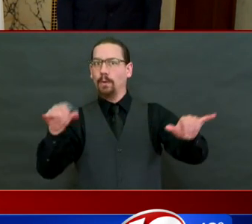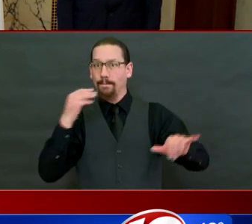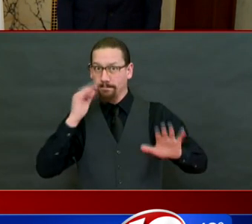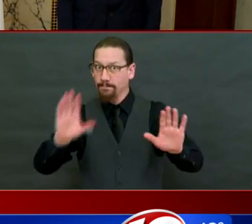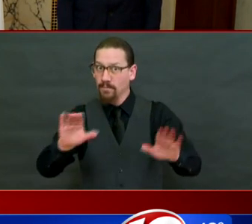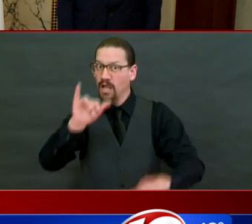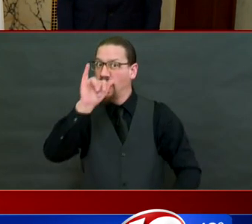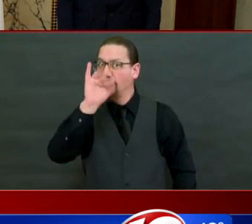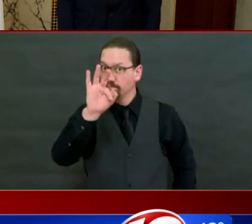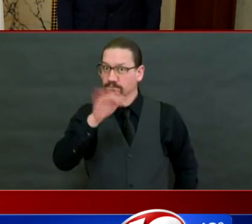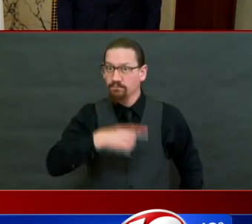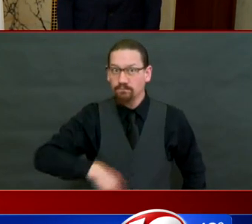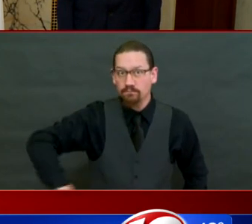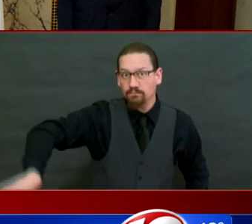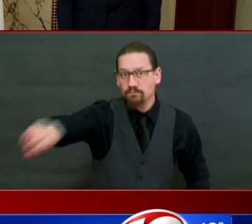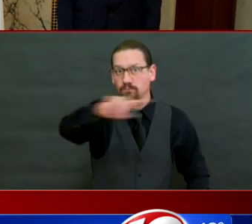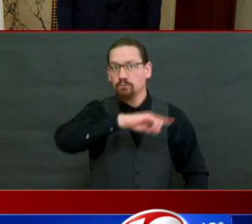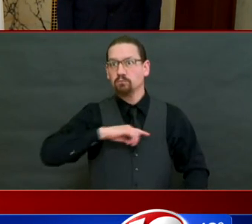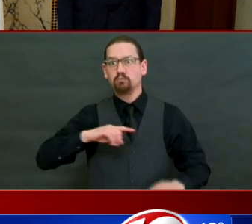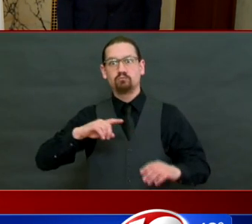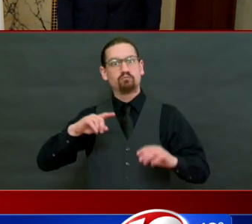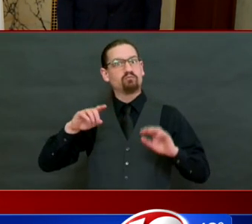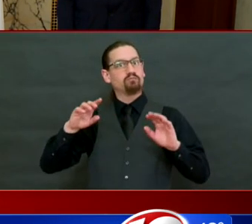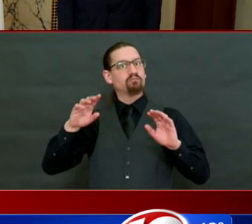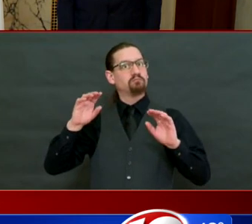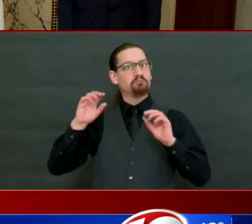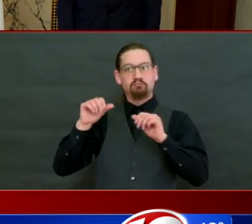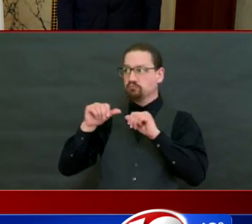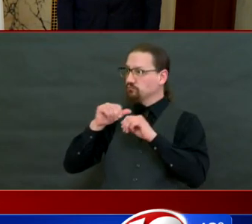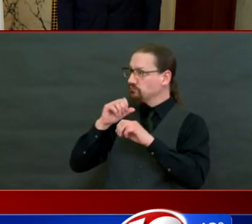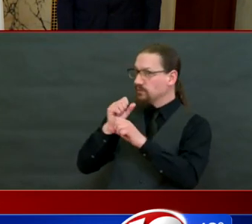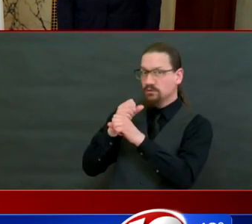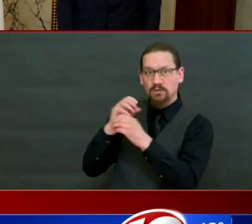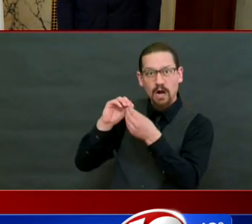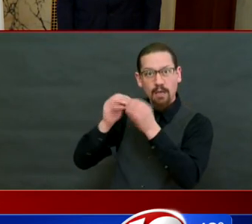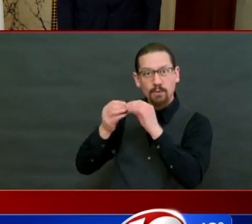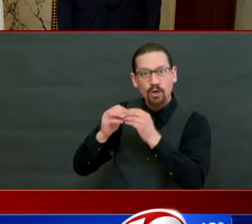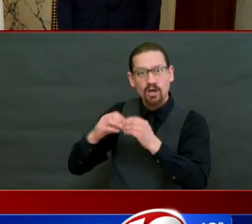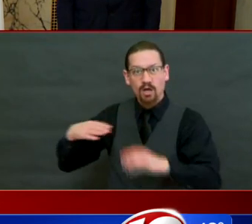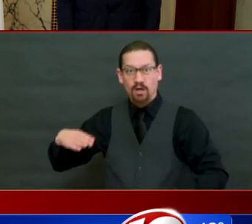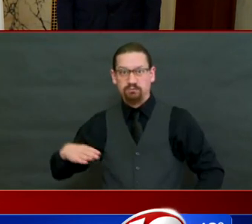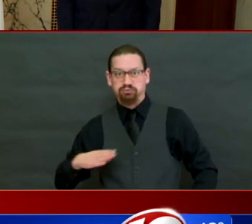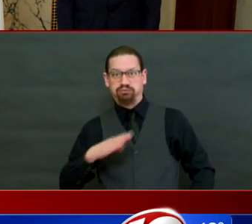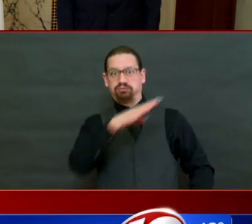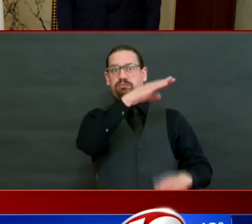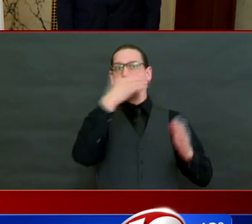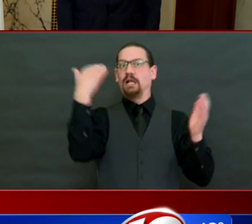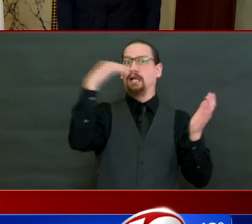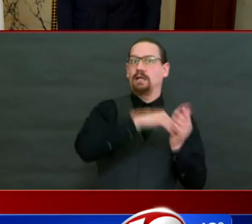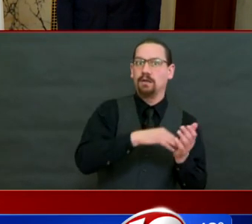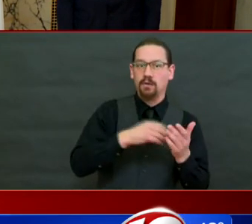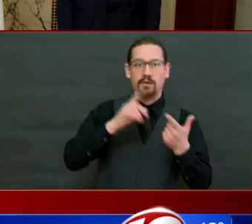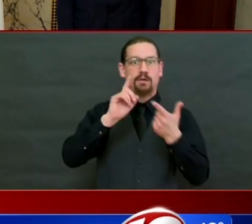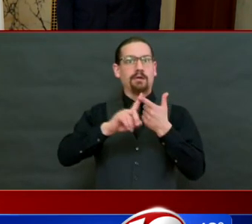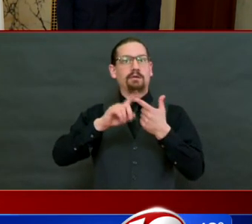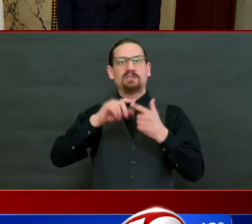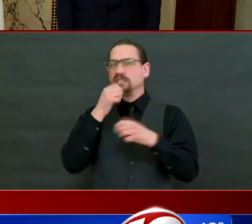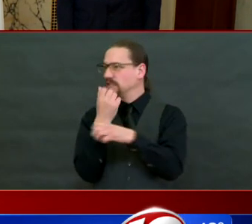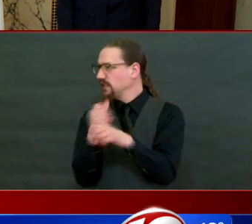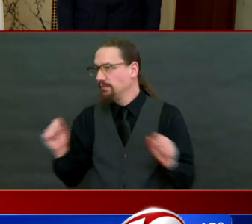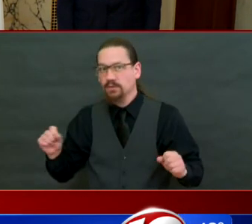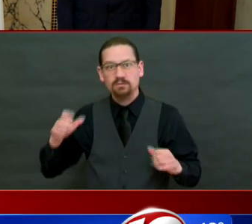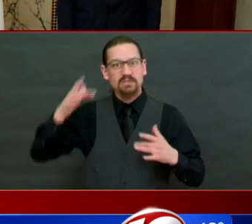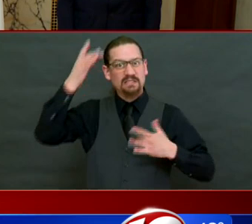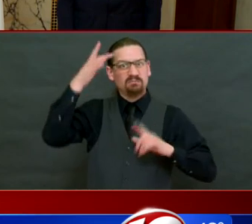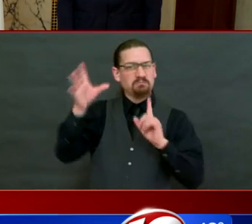stay home, work from home, don't leave your home, do everything you've been doing, I'm going to stand here in 2 weeks and say, time to enter phase